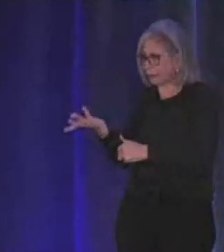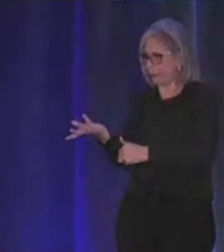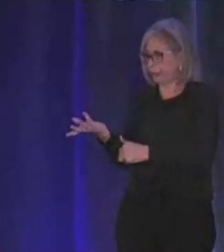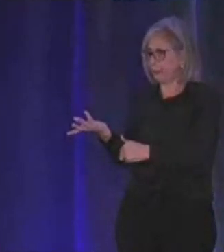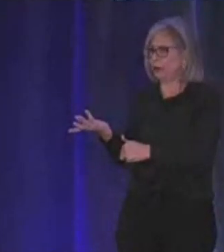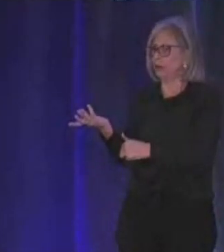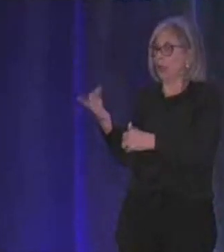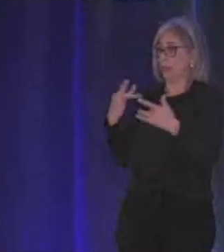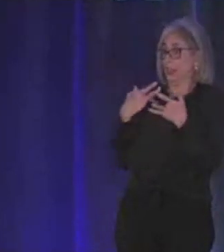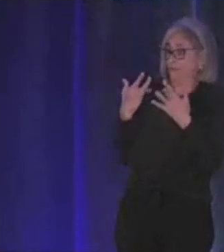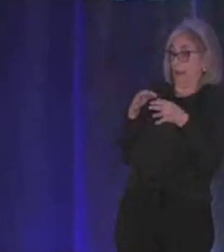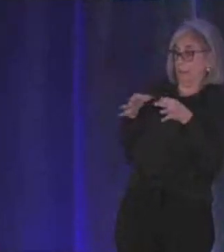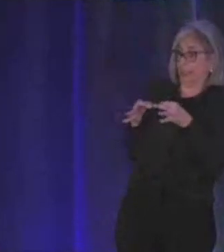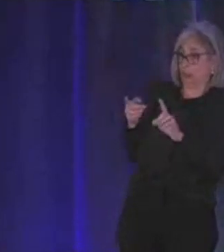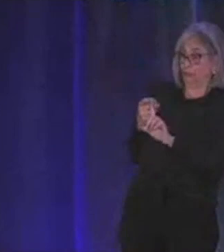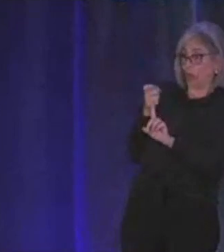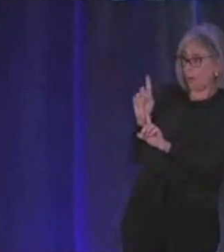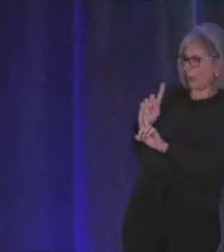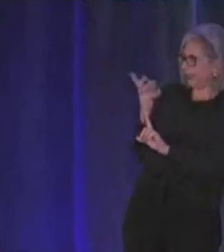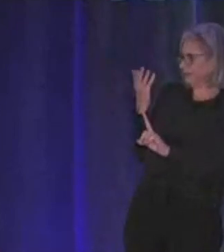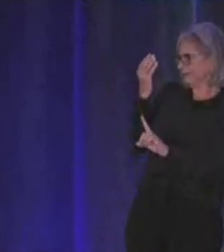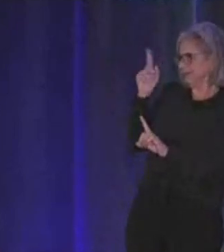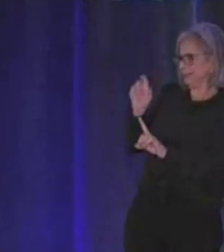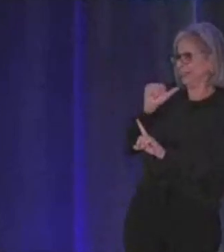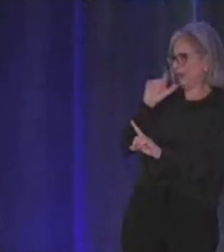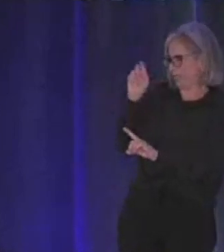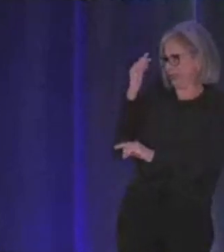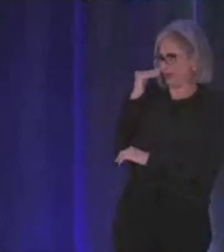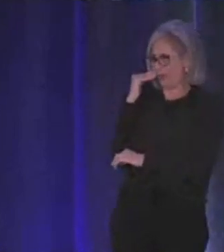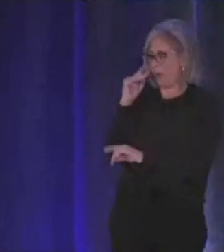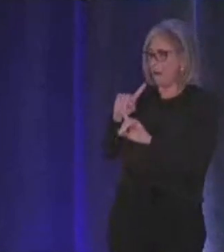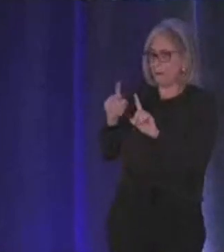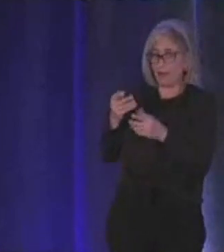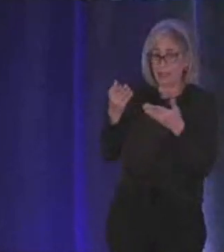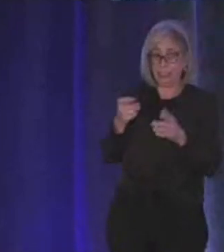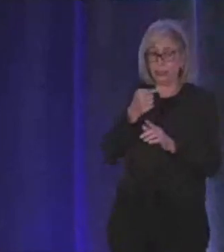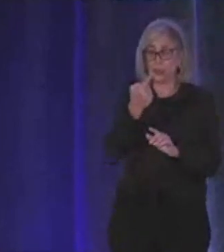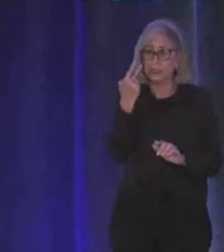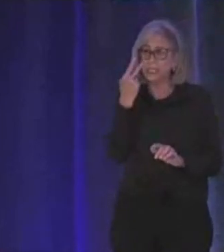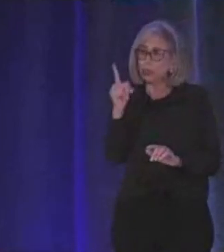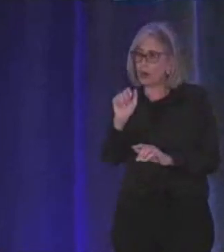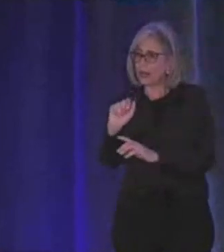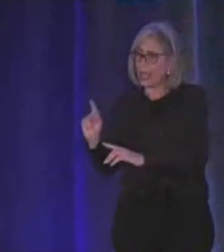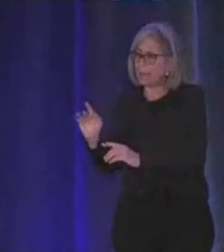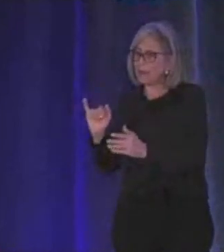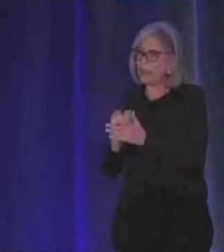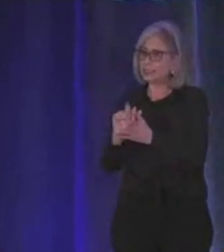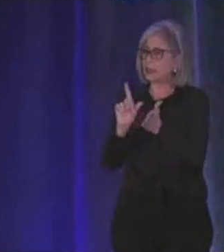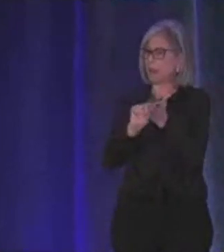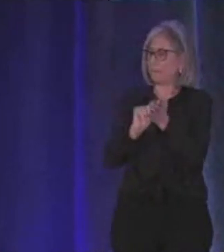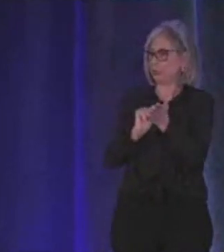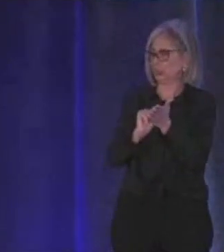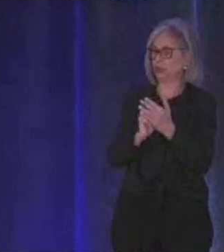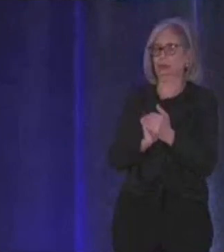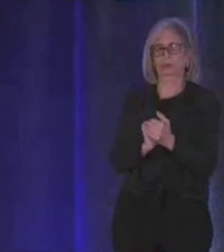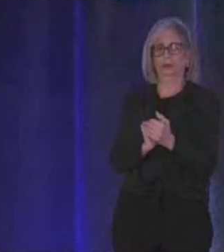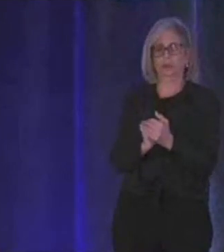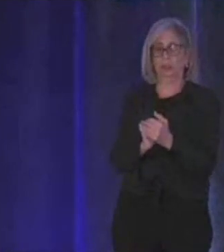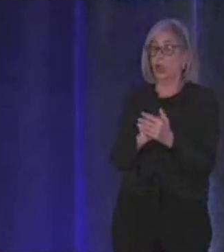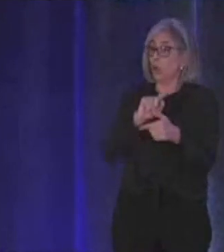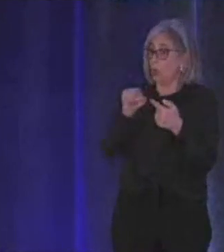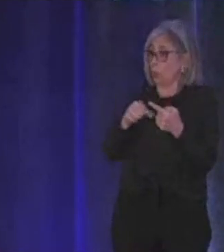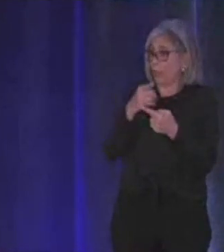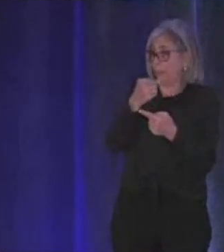the event message is coming from. As you can see here, we have like one app that is a publisher. And